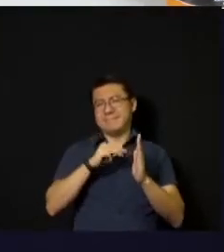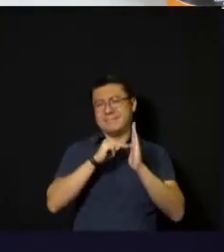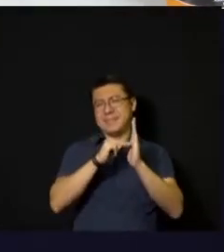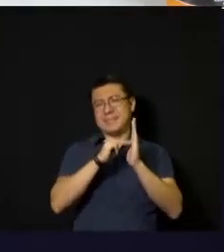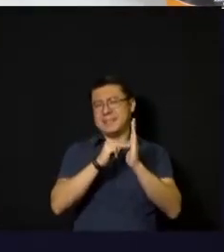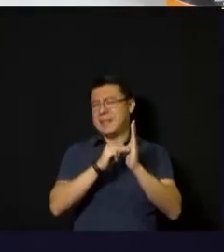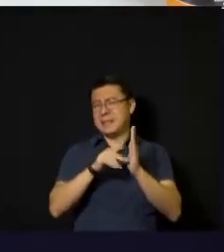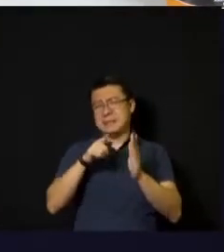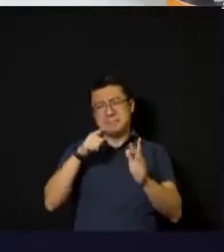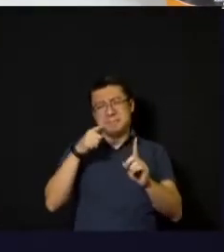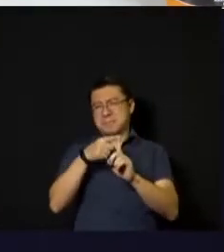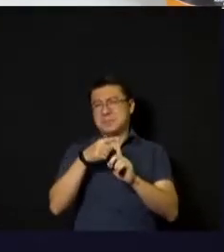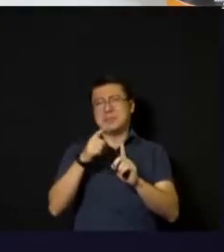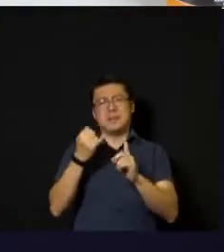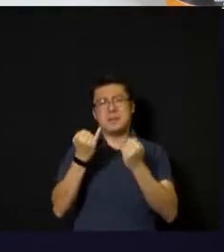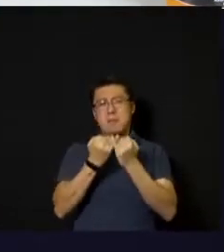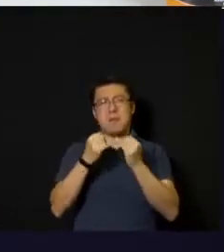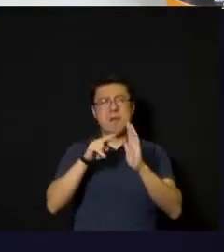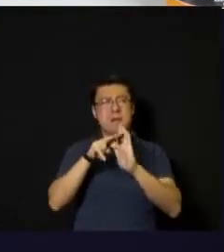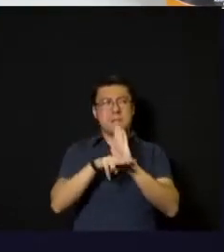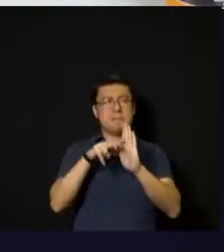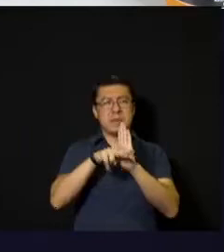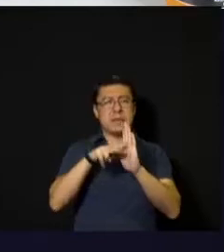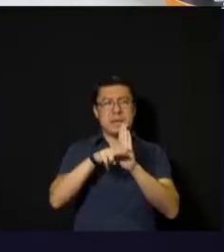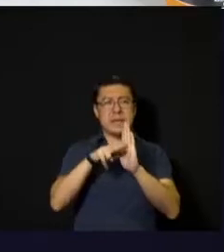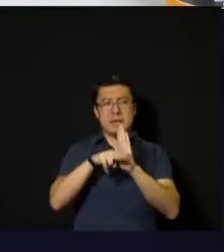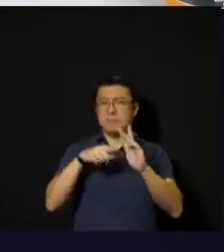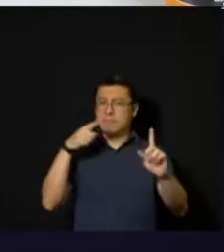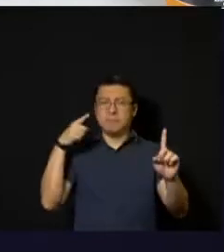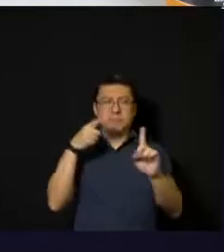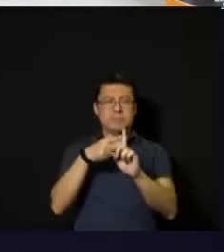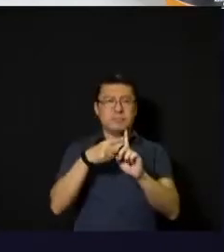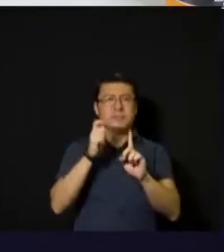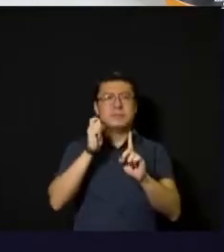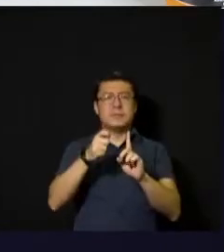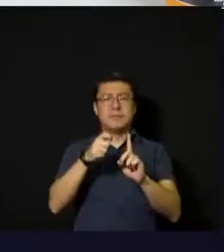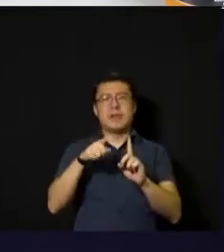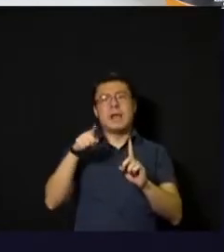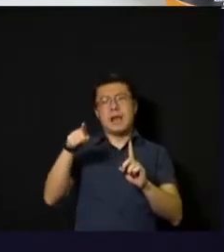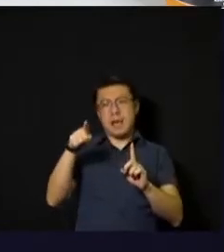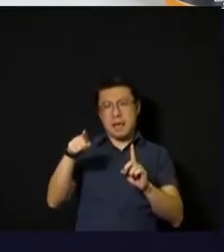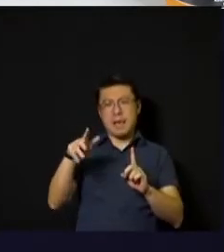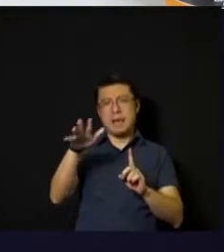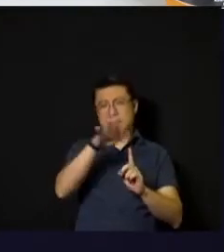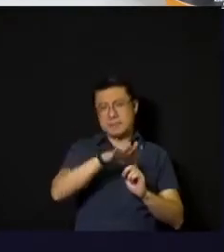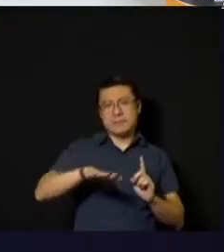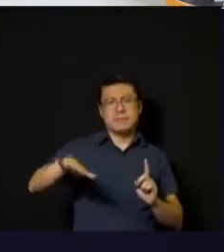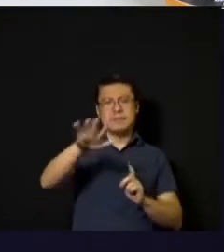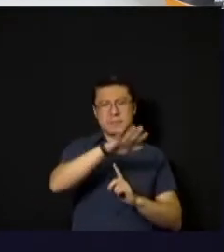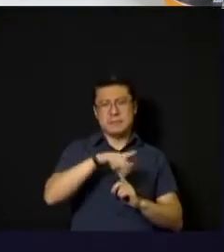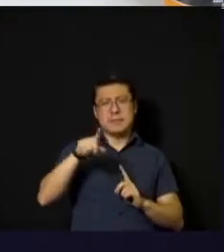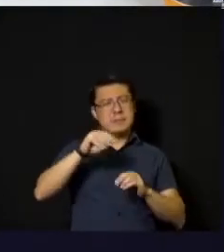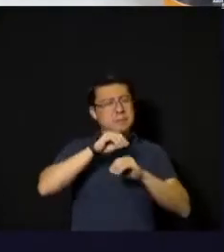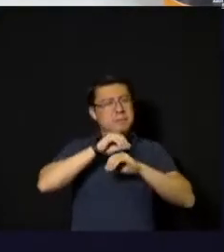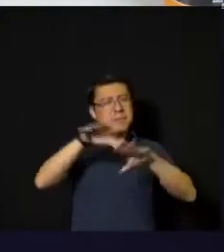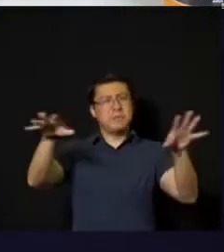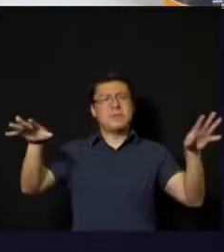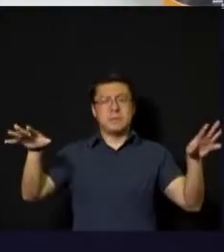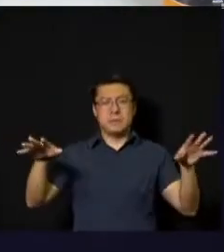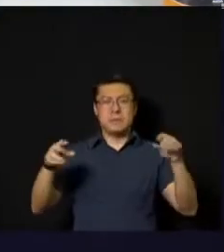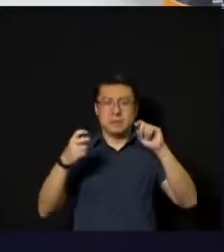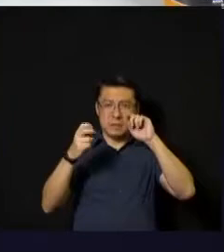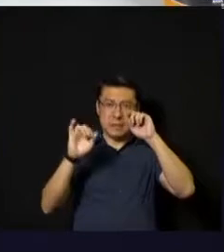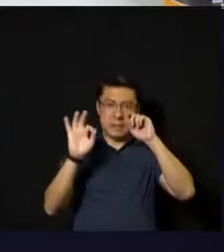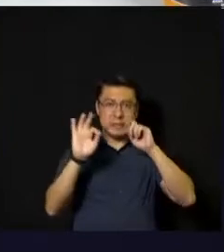messages and specific videos so that the environment knows that they are in Omnilife Say Do, and if he's